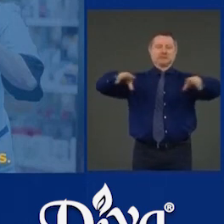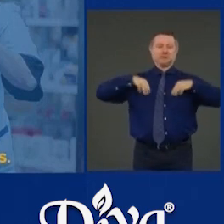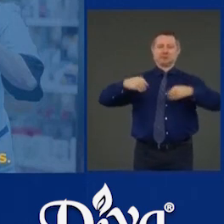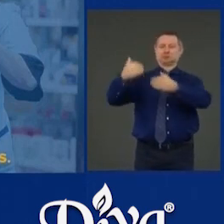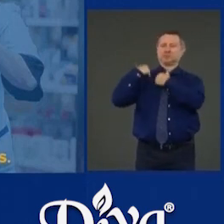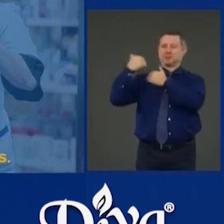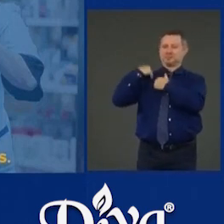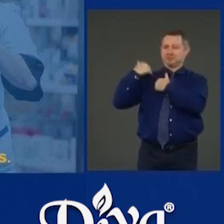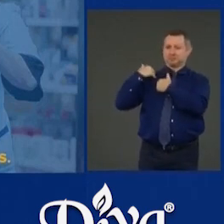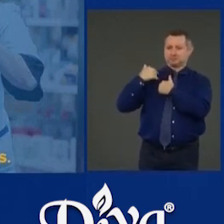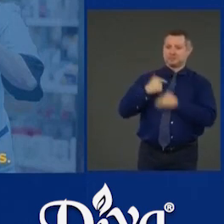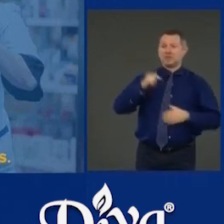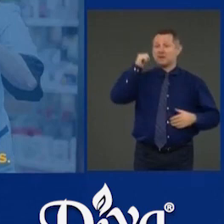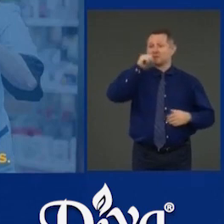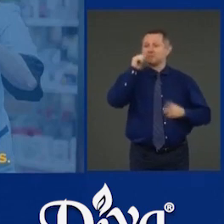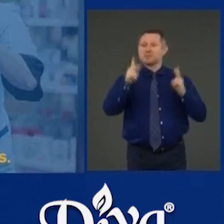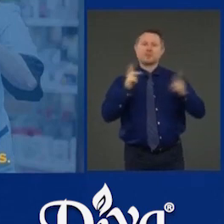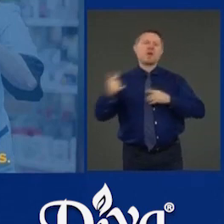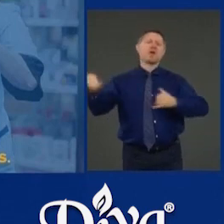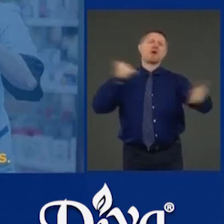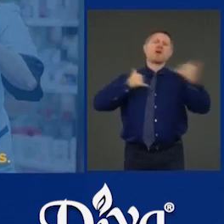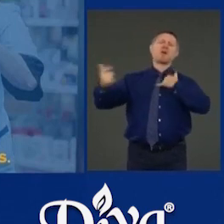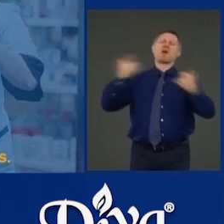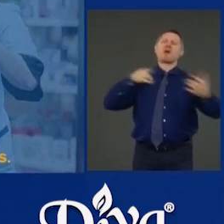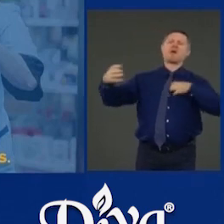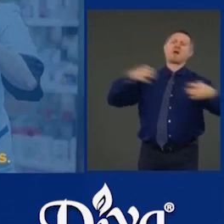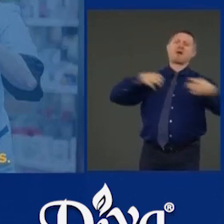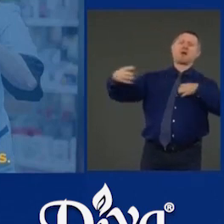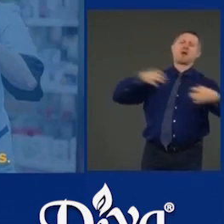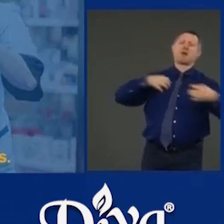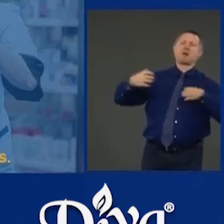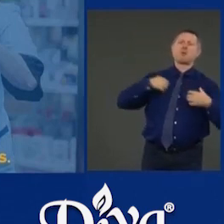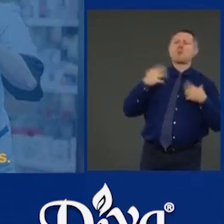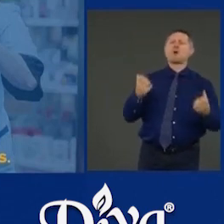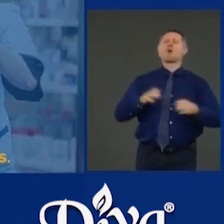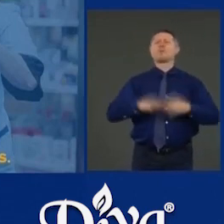day from angry people who wanted this open or this opened